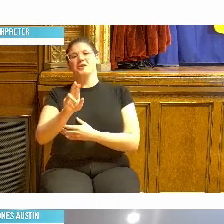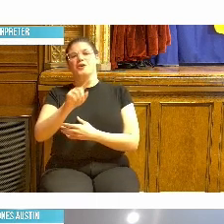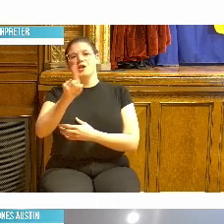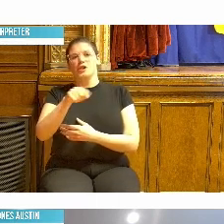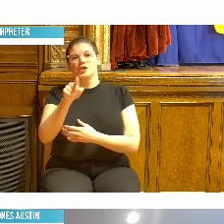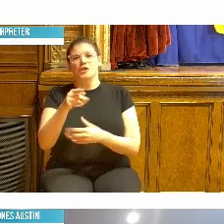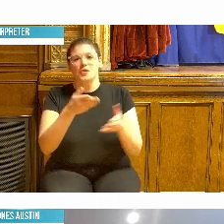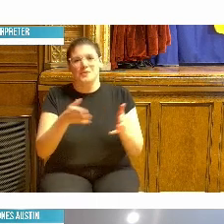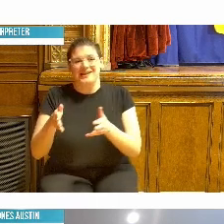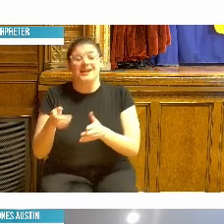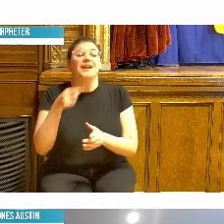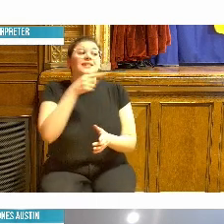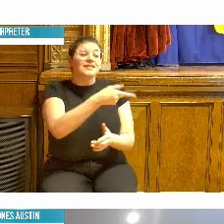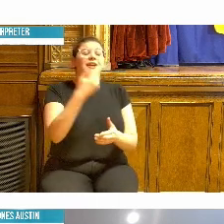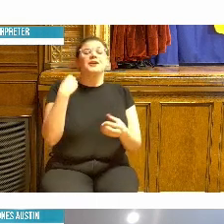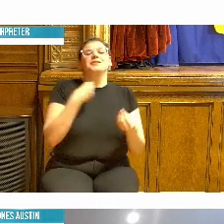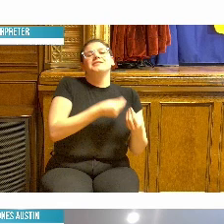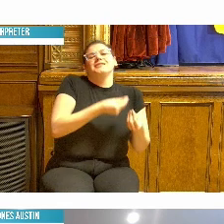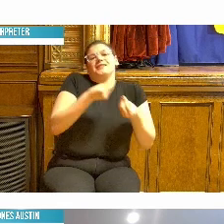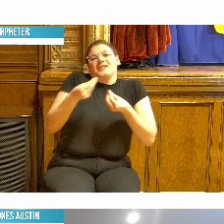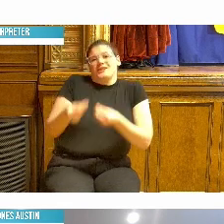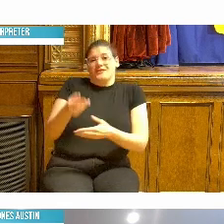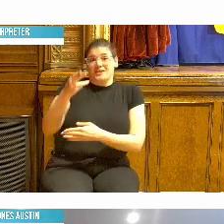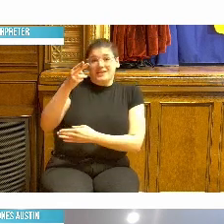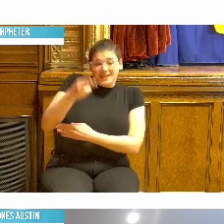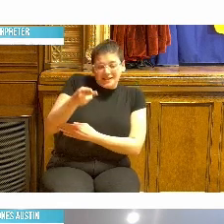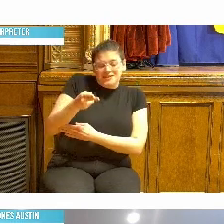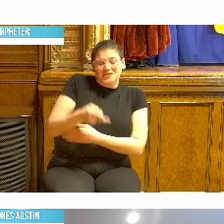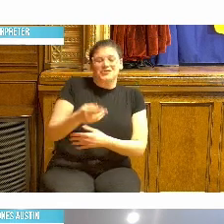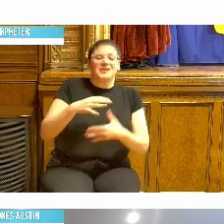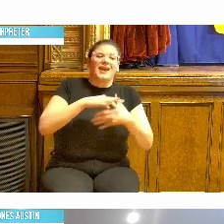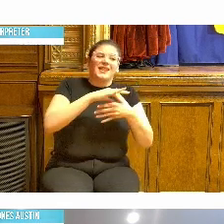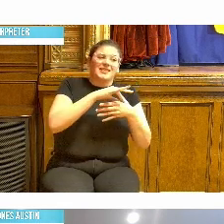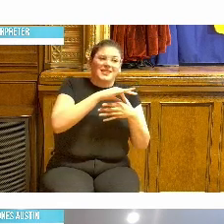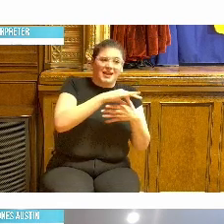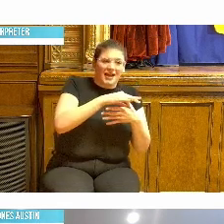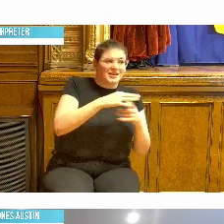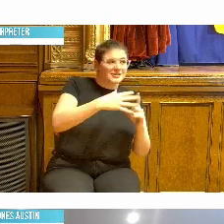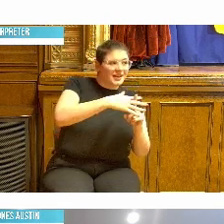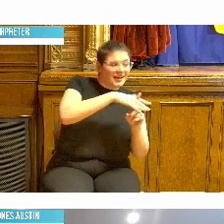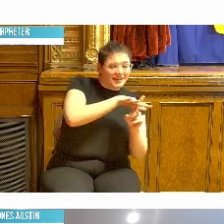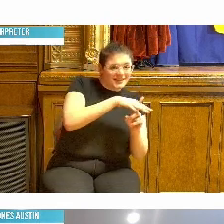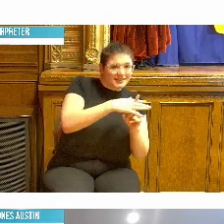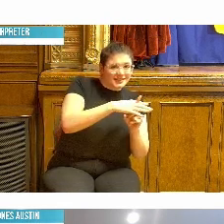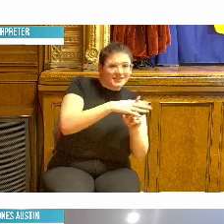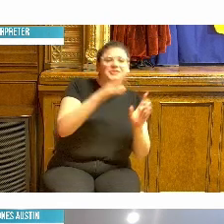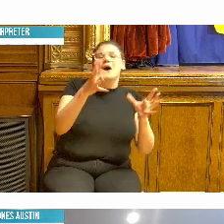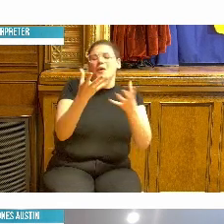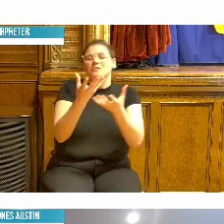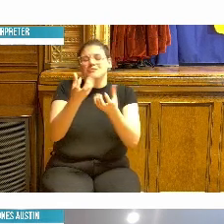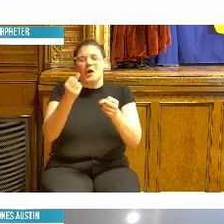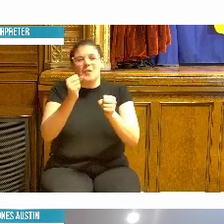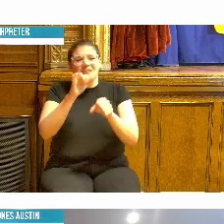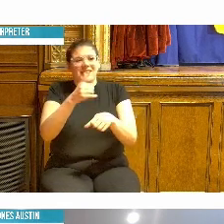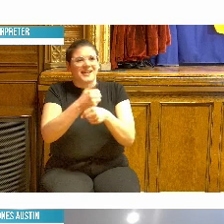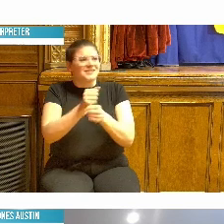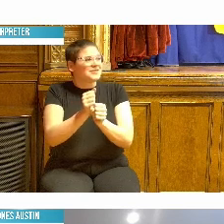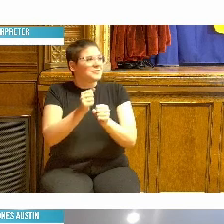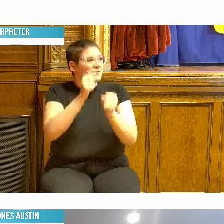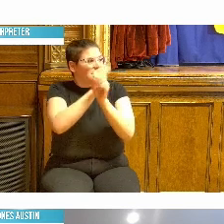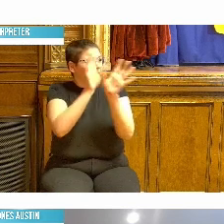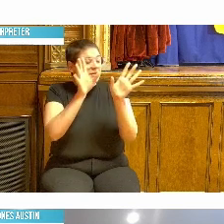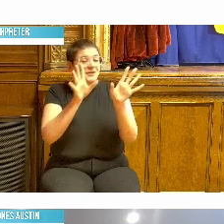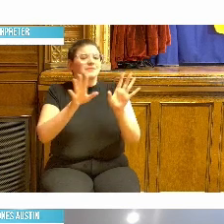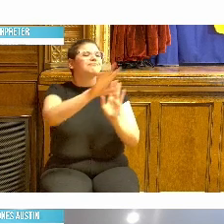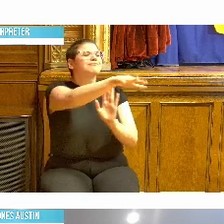and the context for us to inform our work and to inform you all. So I just want to make that clear. Elder Adams, your time is up. But